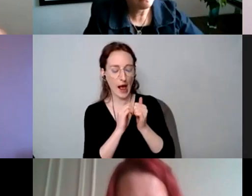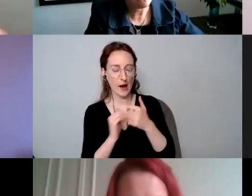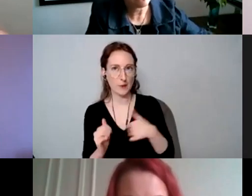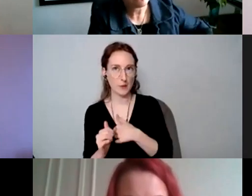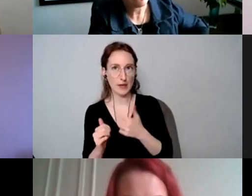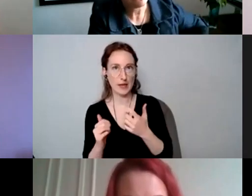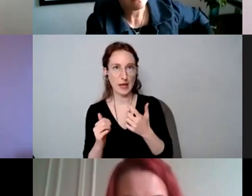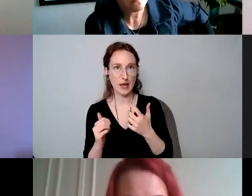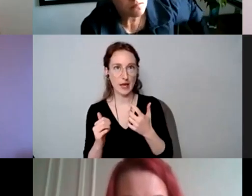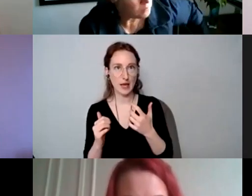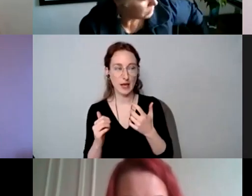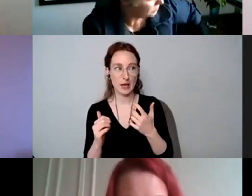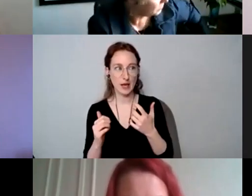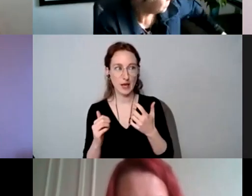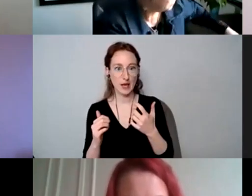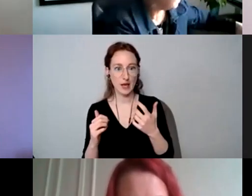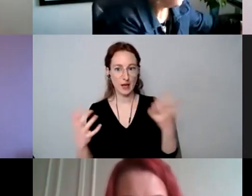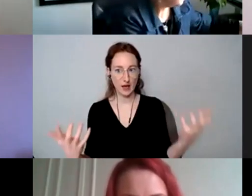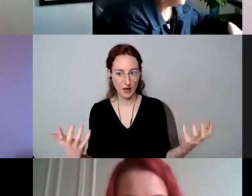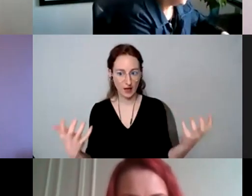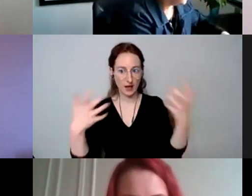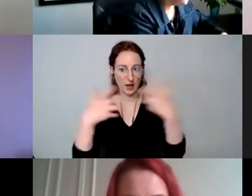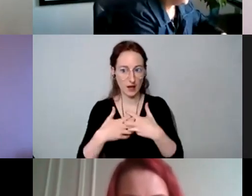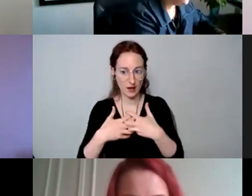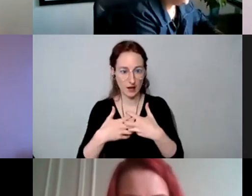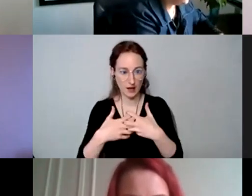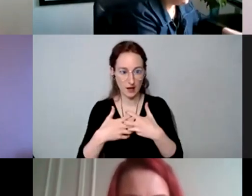how do we transcend these